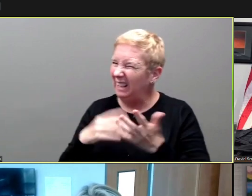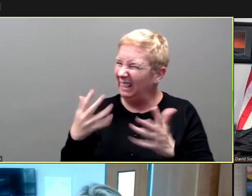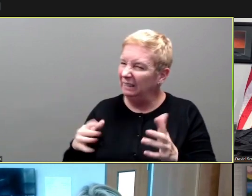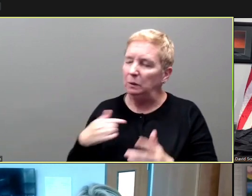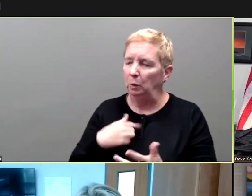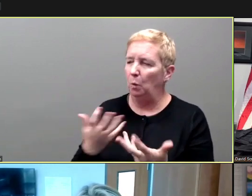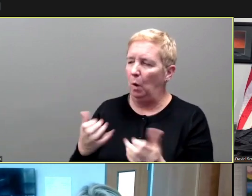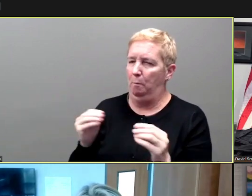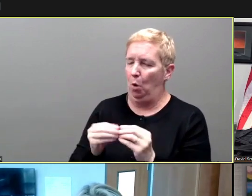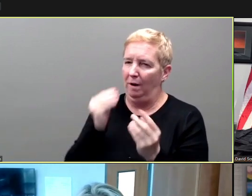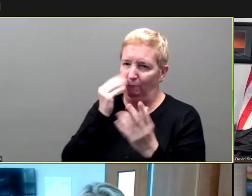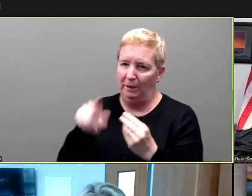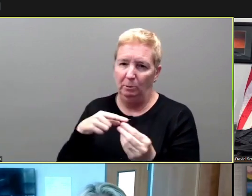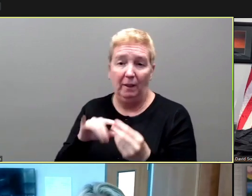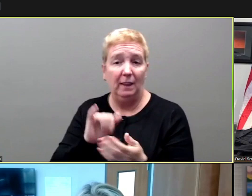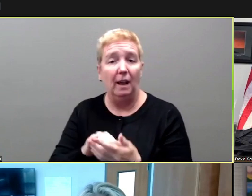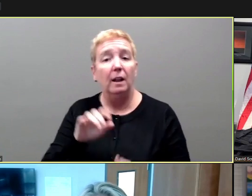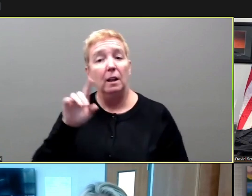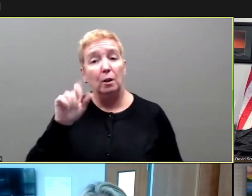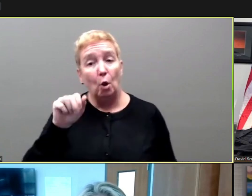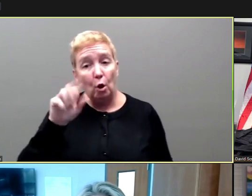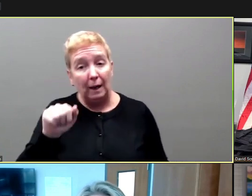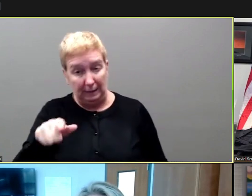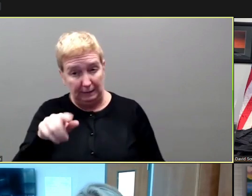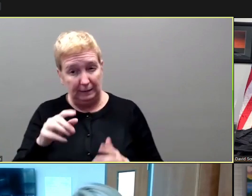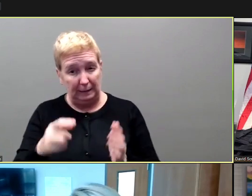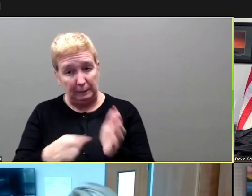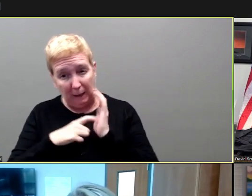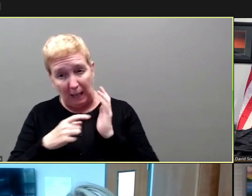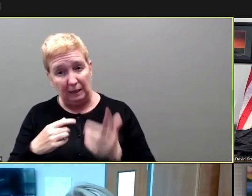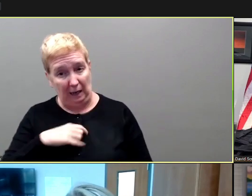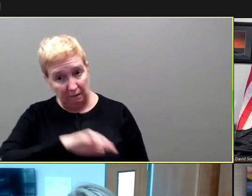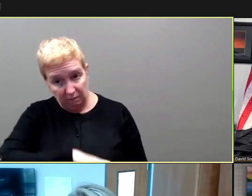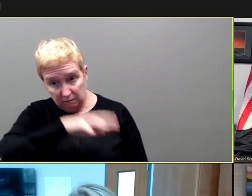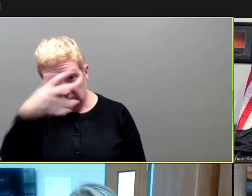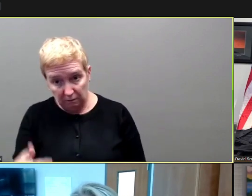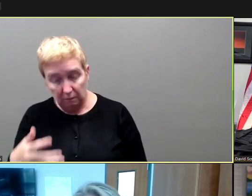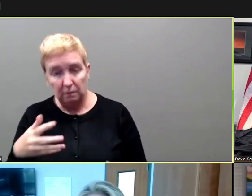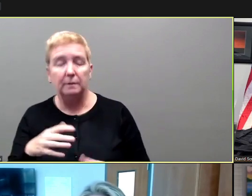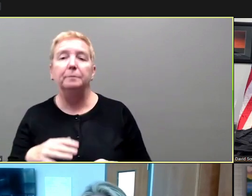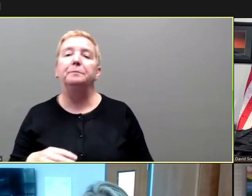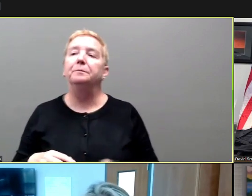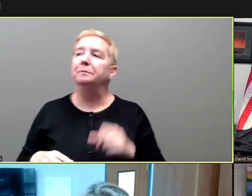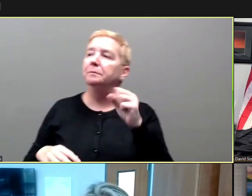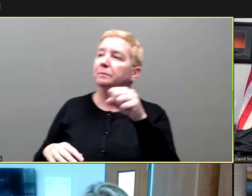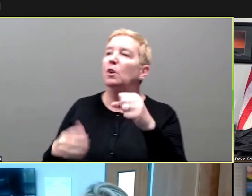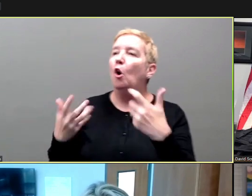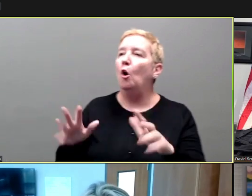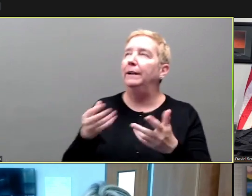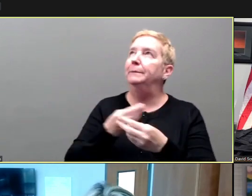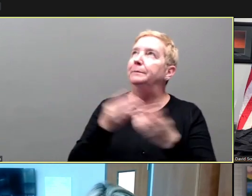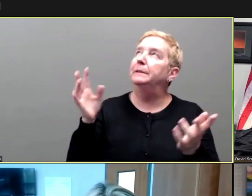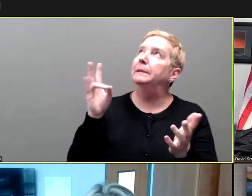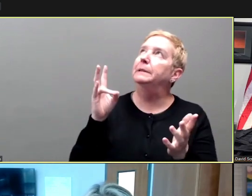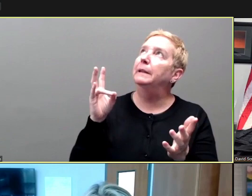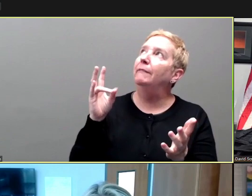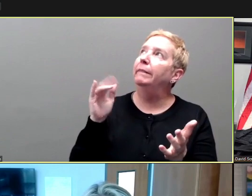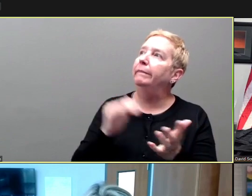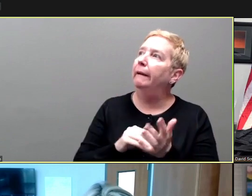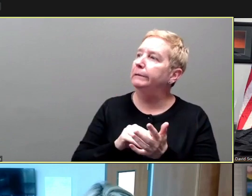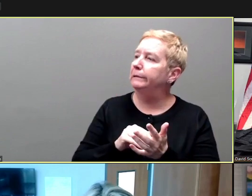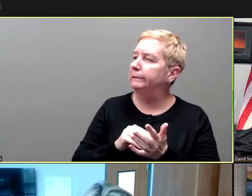so far, do you want to speak to that? Yeah, so far there's been 7,000, there's